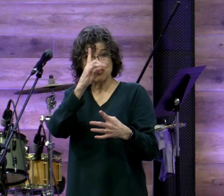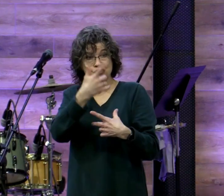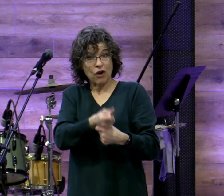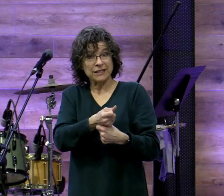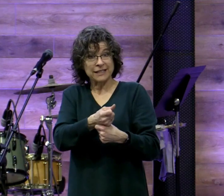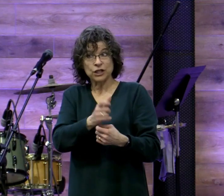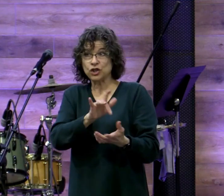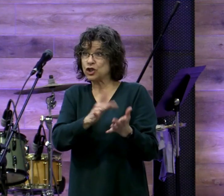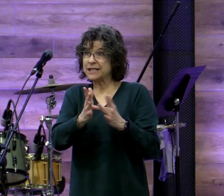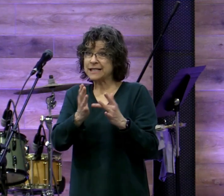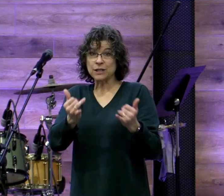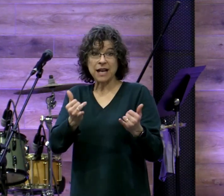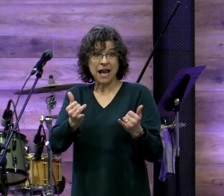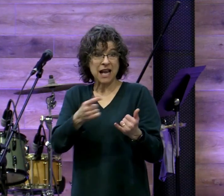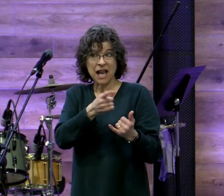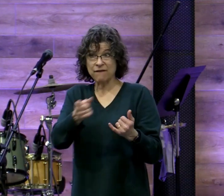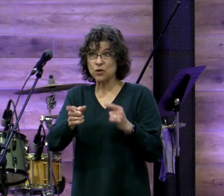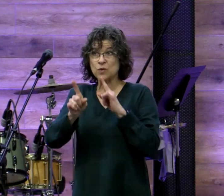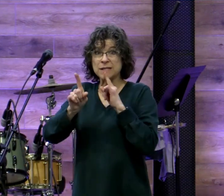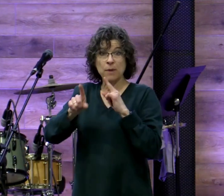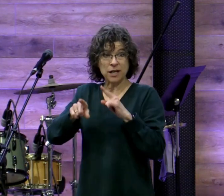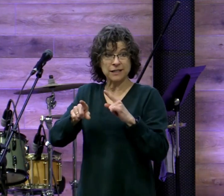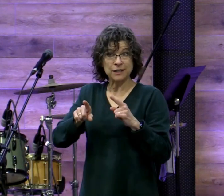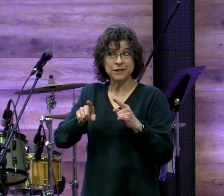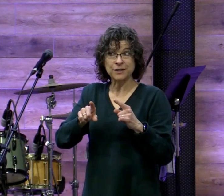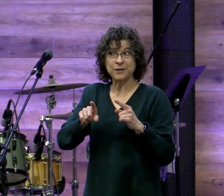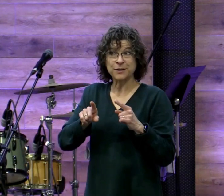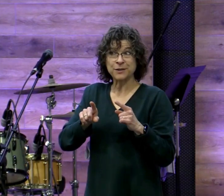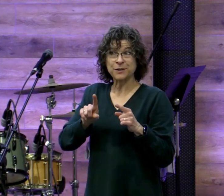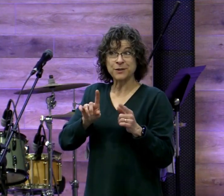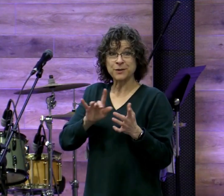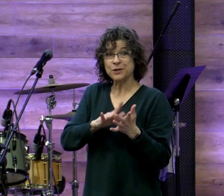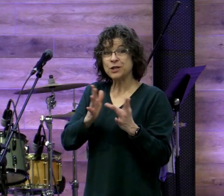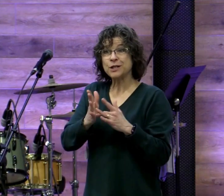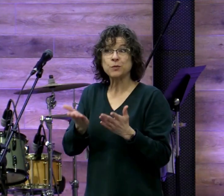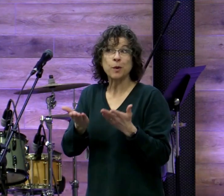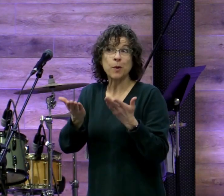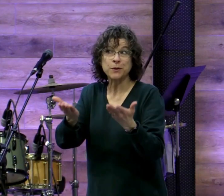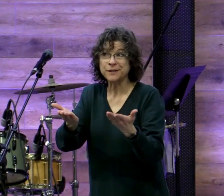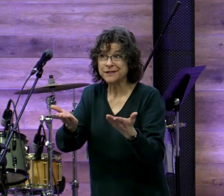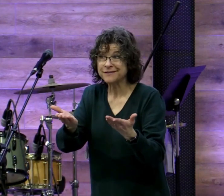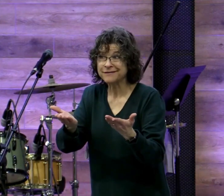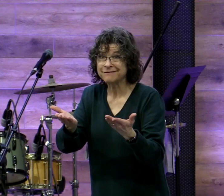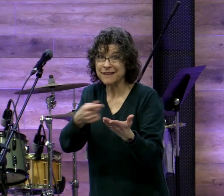you responded to his gracious, dare I say, proposal to you?